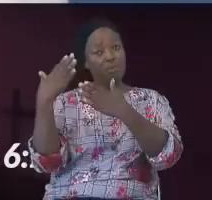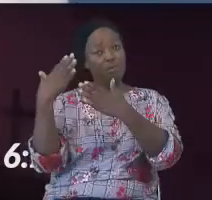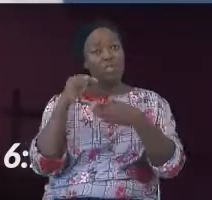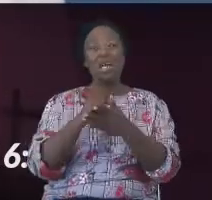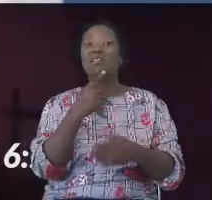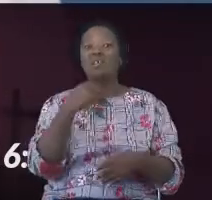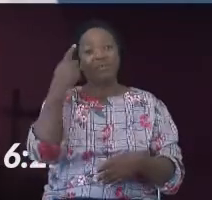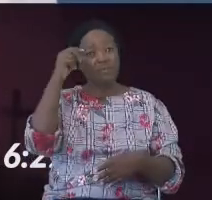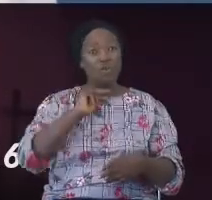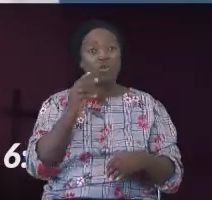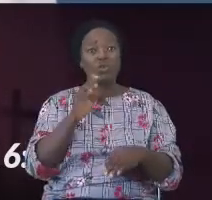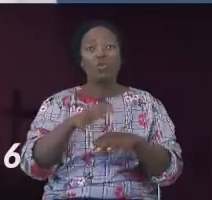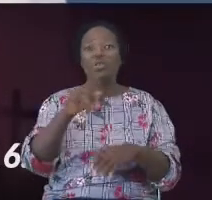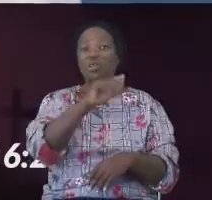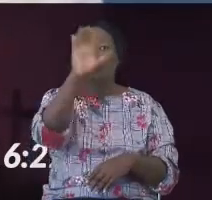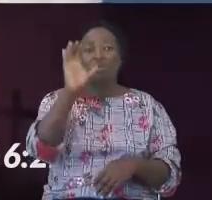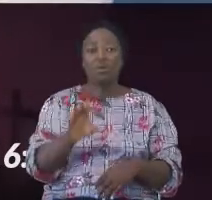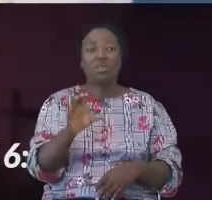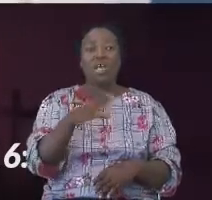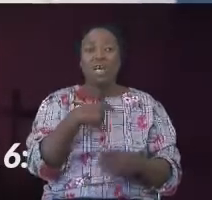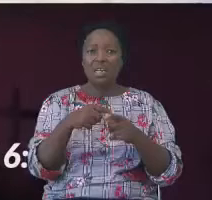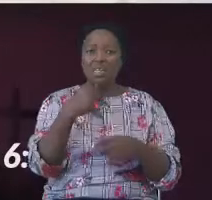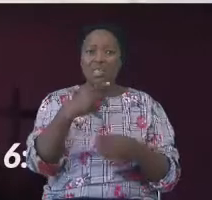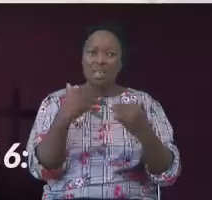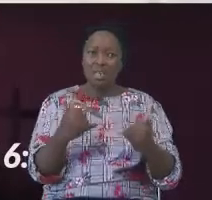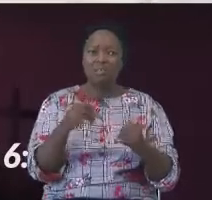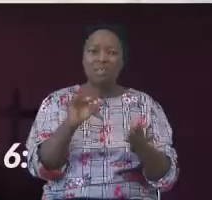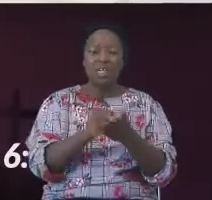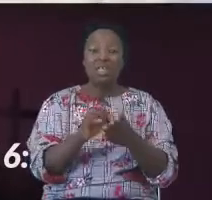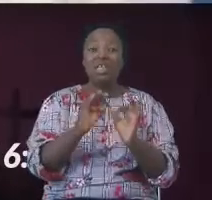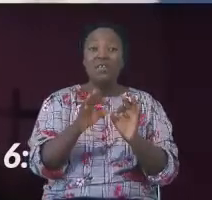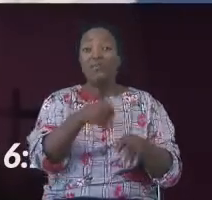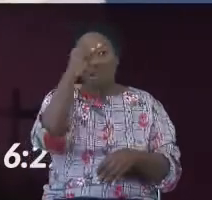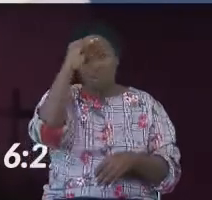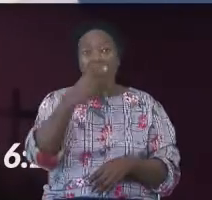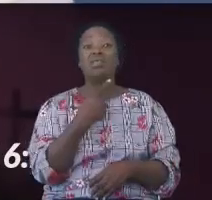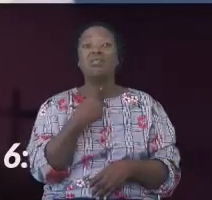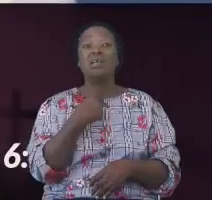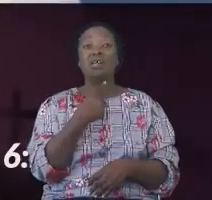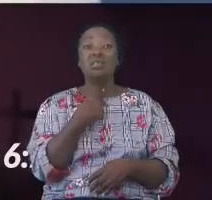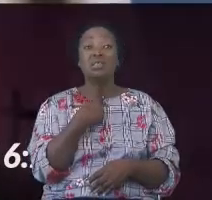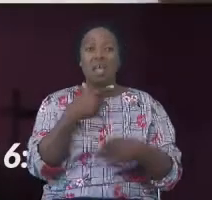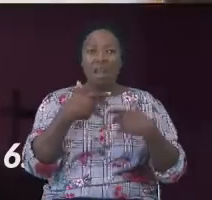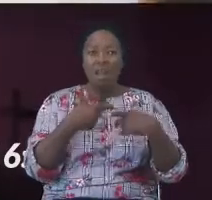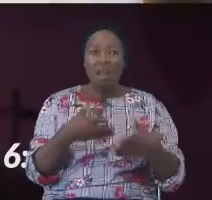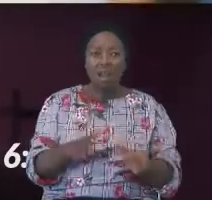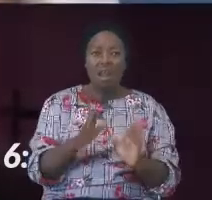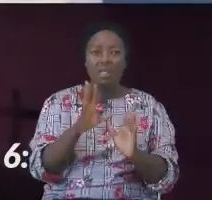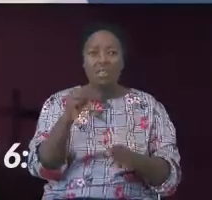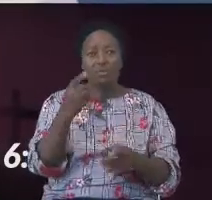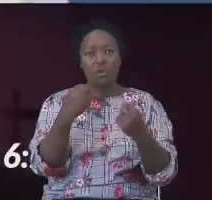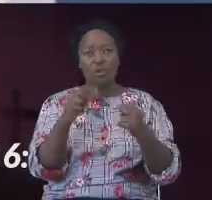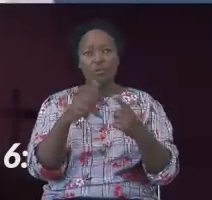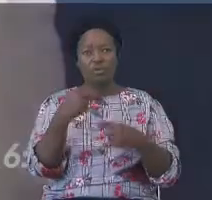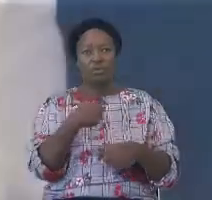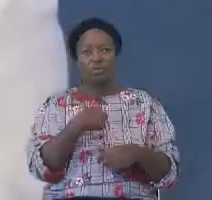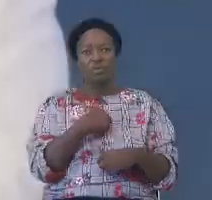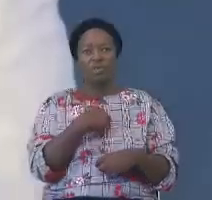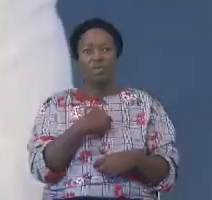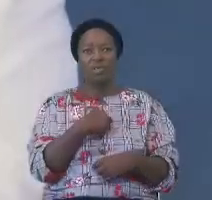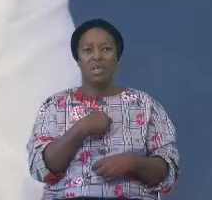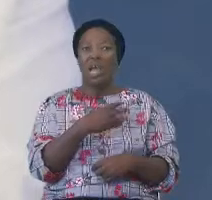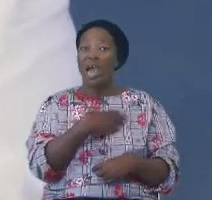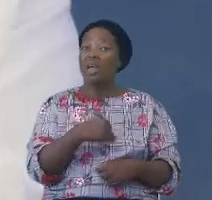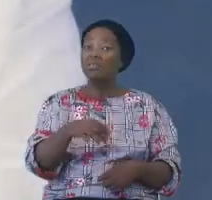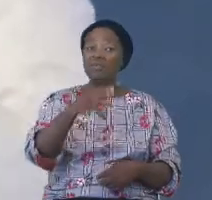thirst you see that he bought the search for us on the cross and he says now if any man